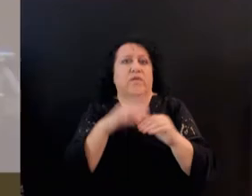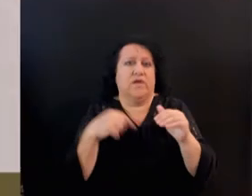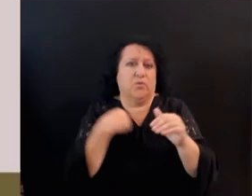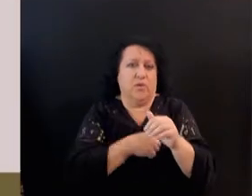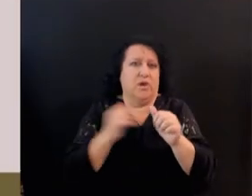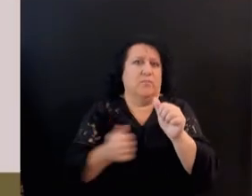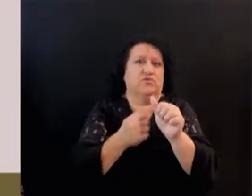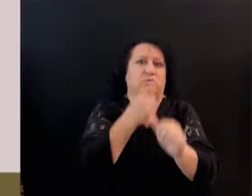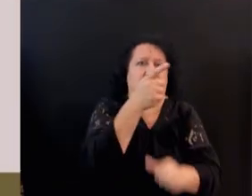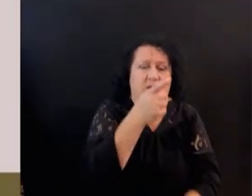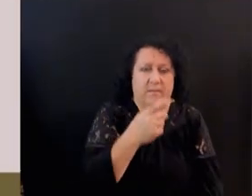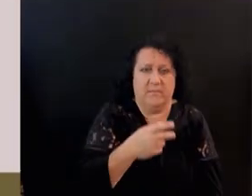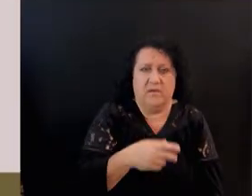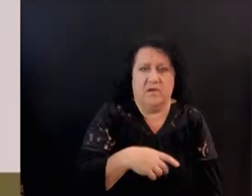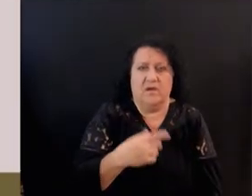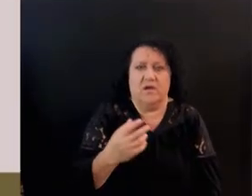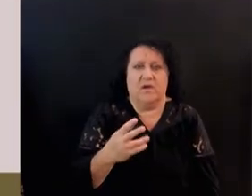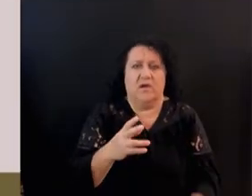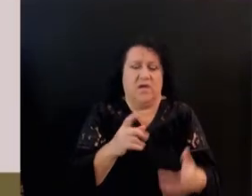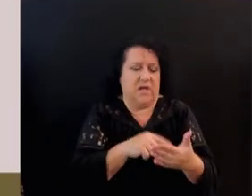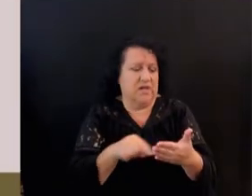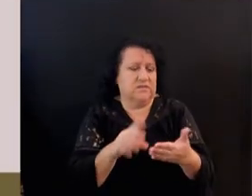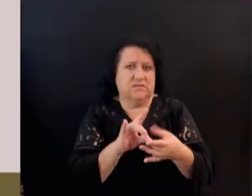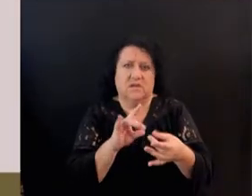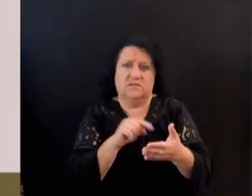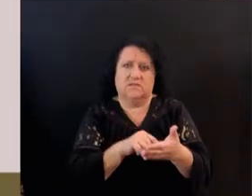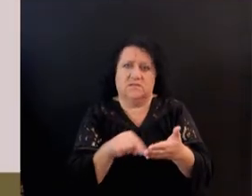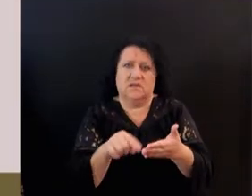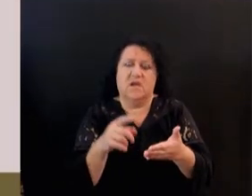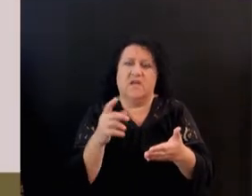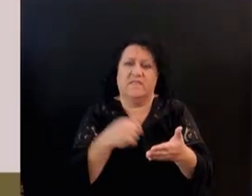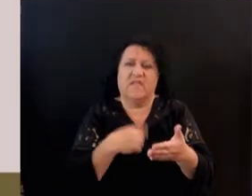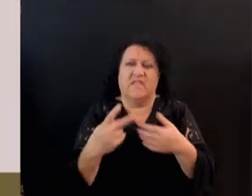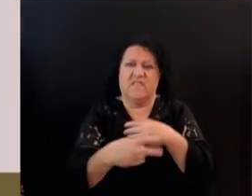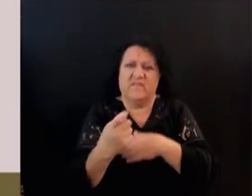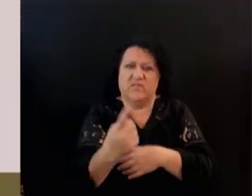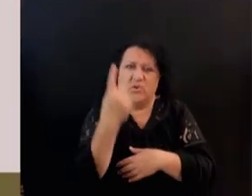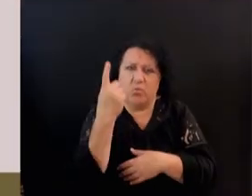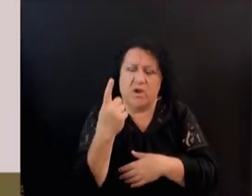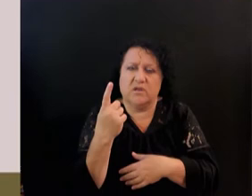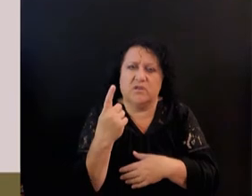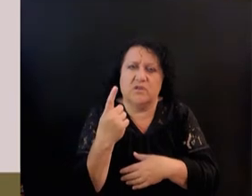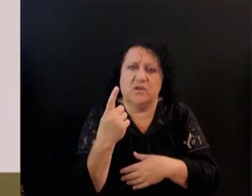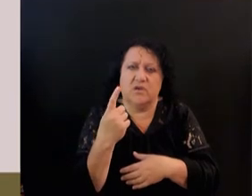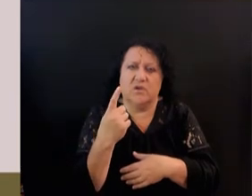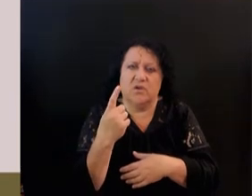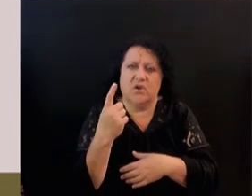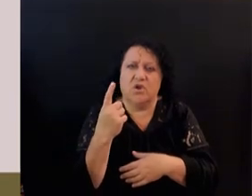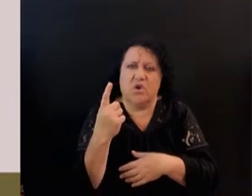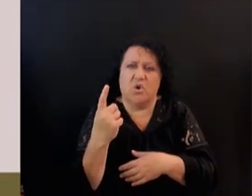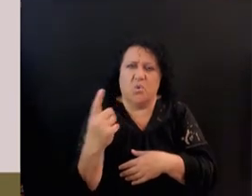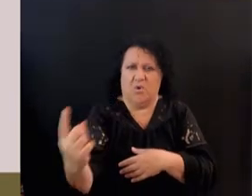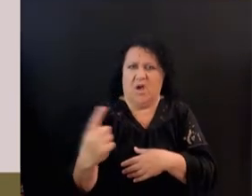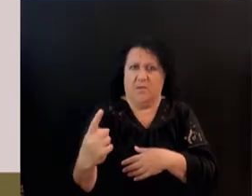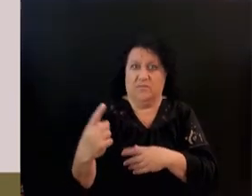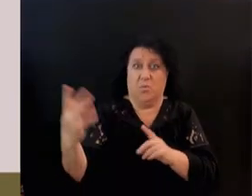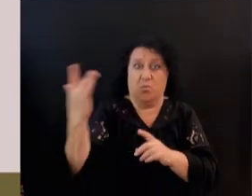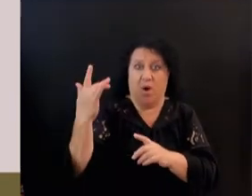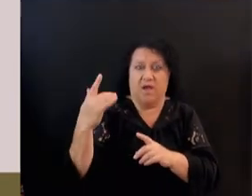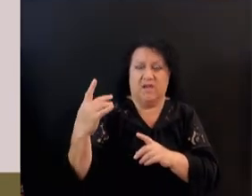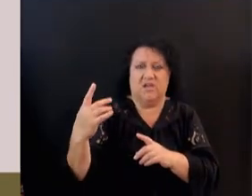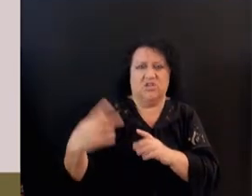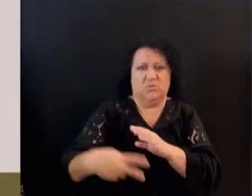the one who comes to steal and kill and destroy. But Jesus says, I have come. I